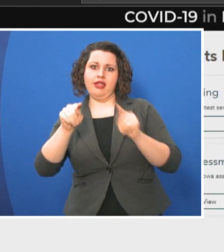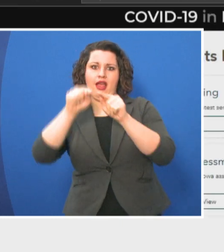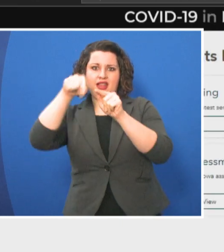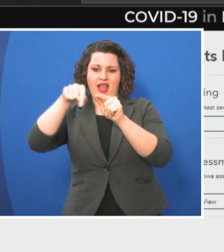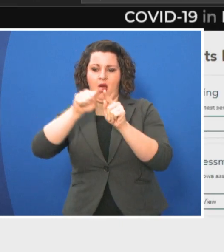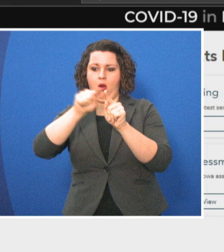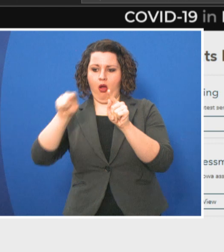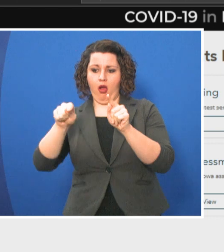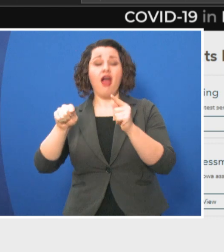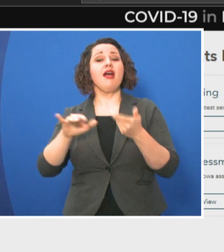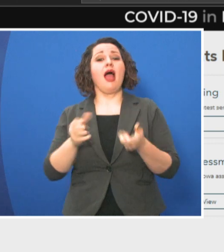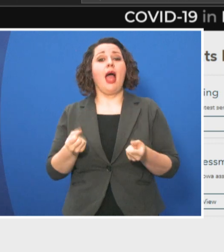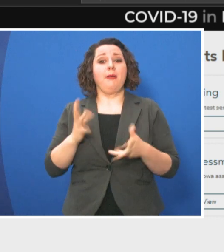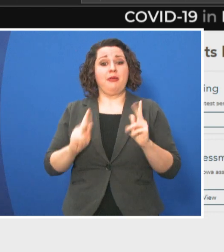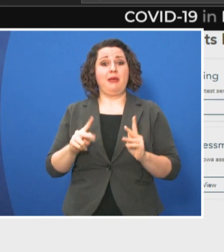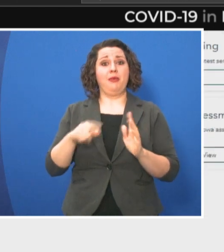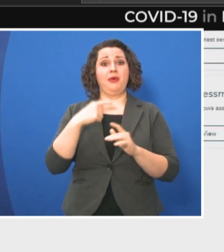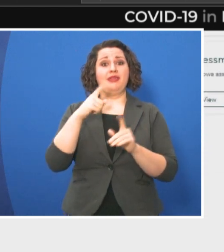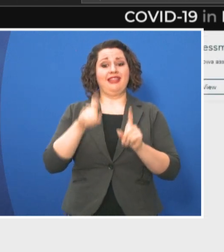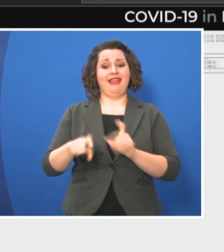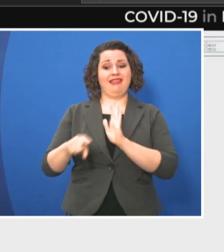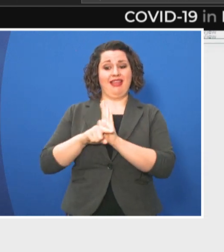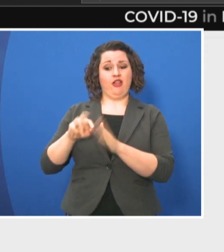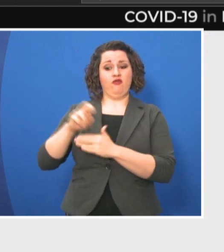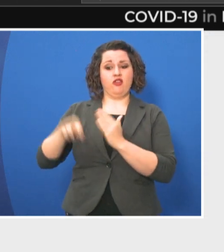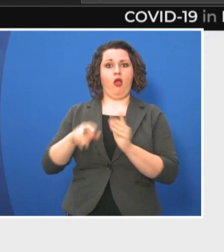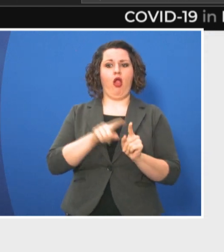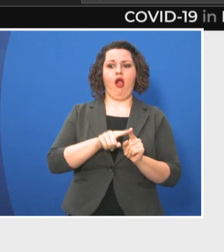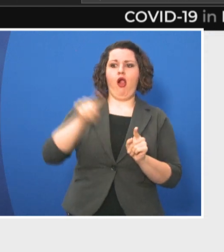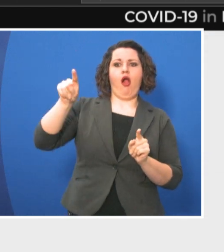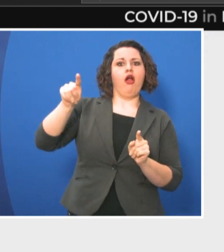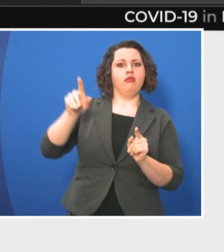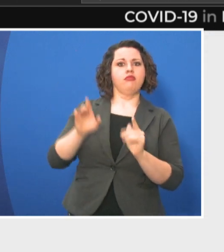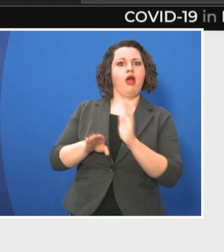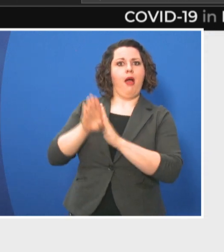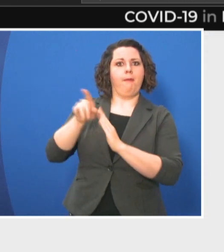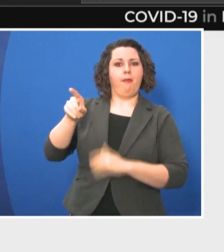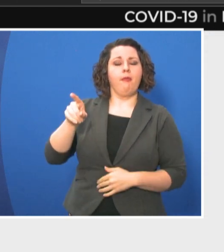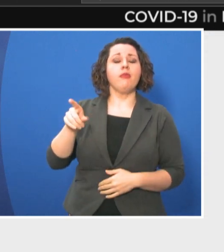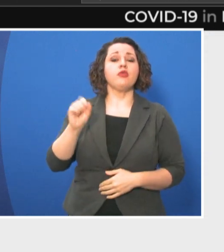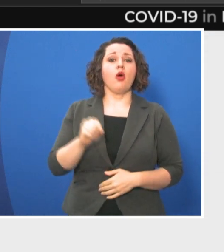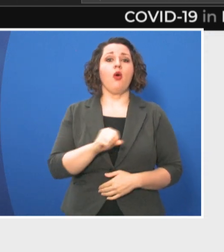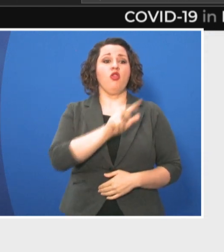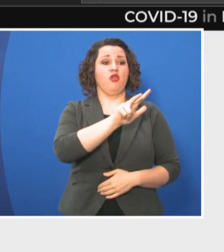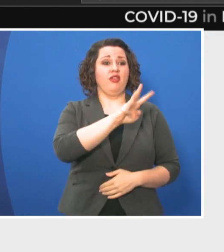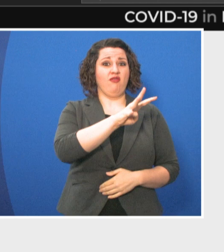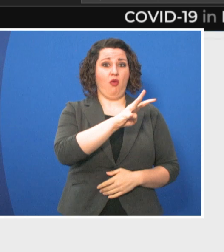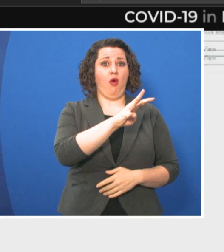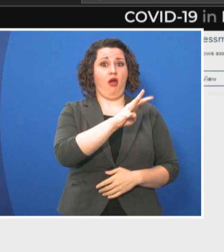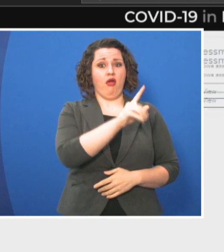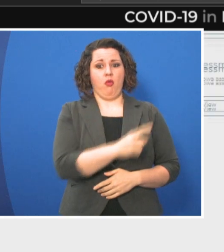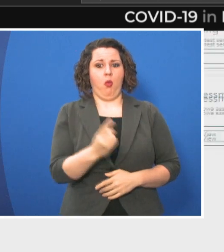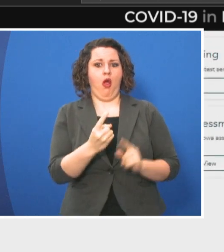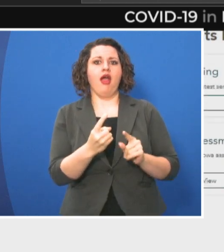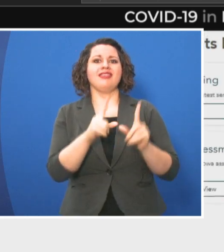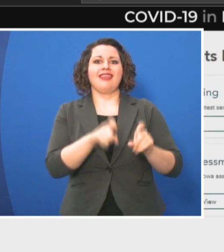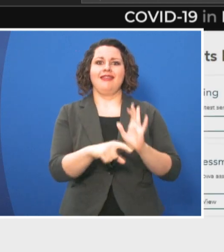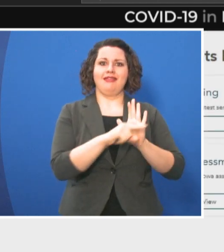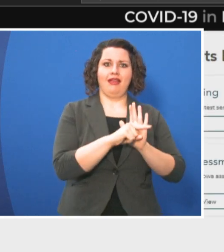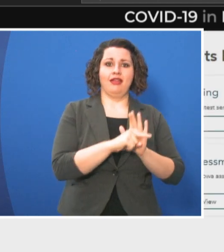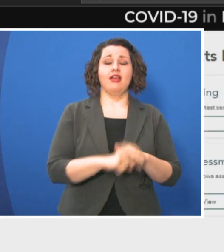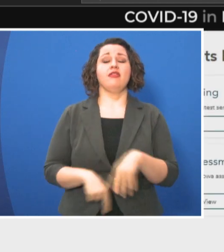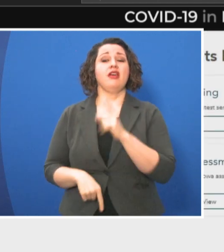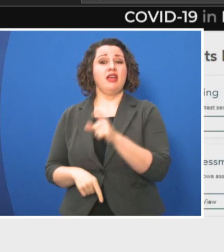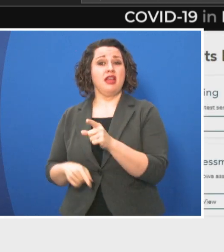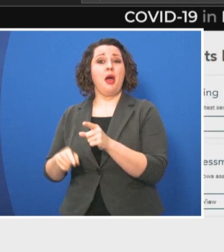is trending up. In fact, 1 in 34 Iowans test negative compared to 1 in 206